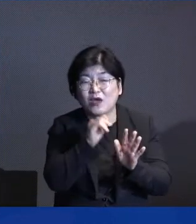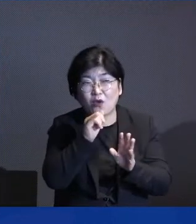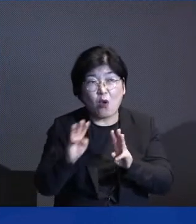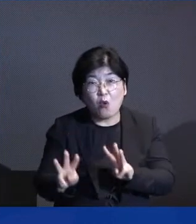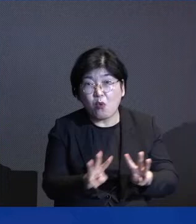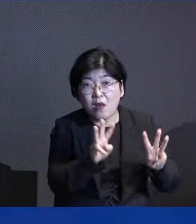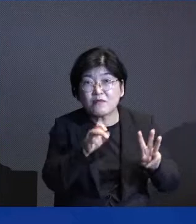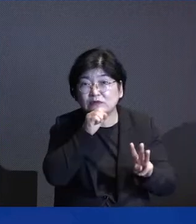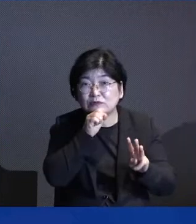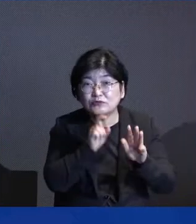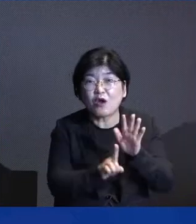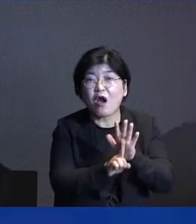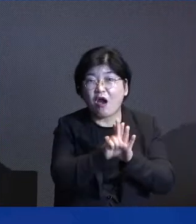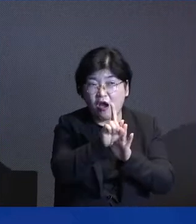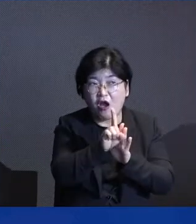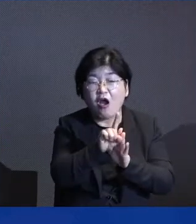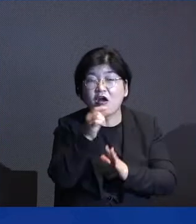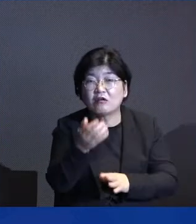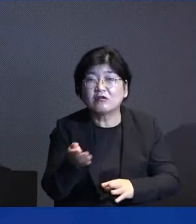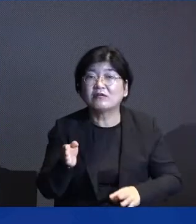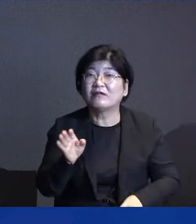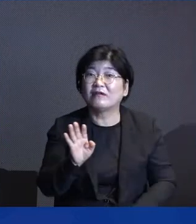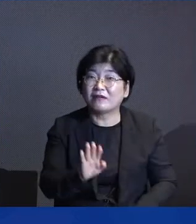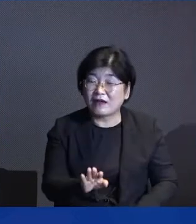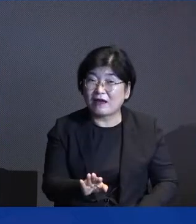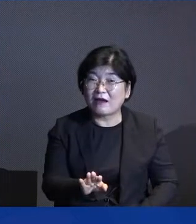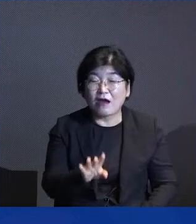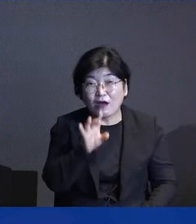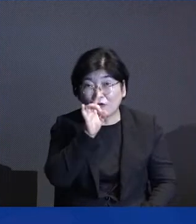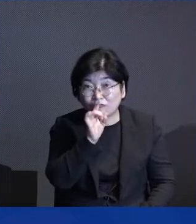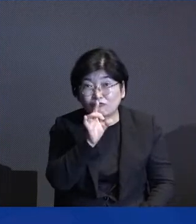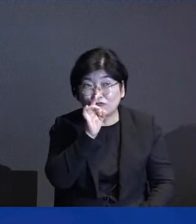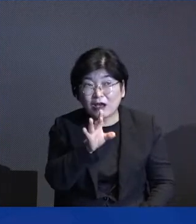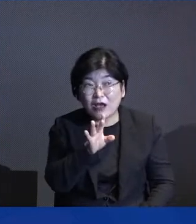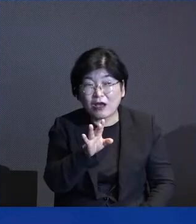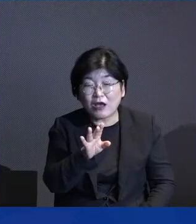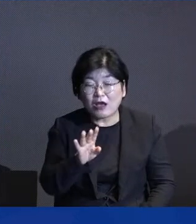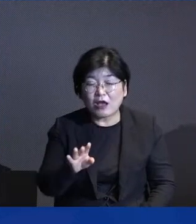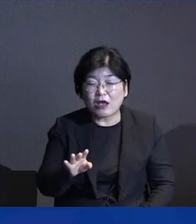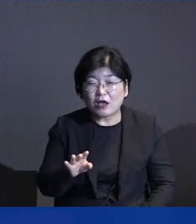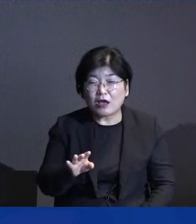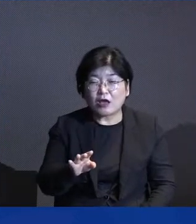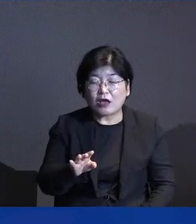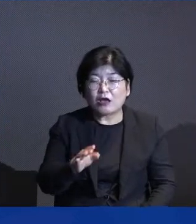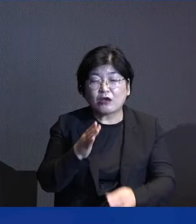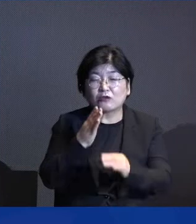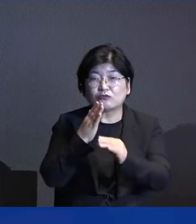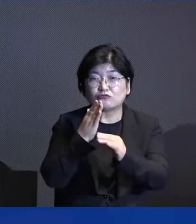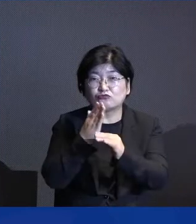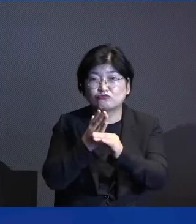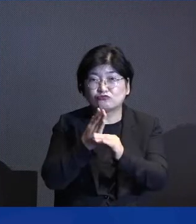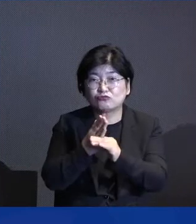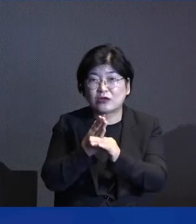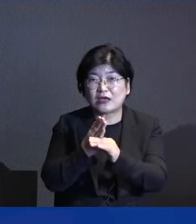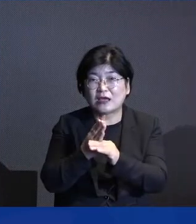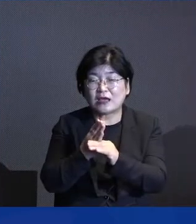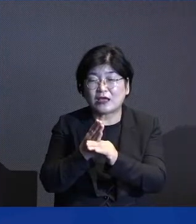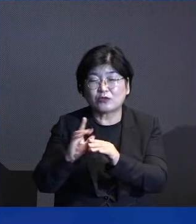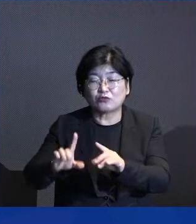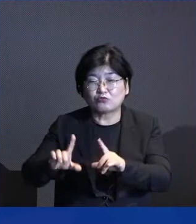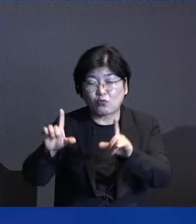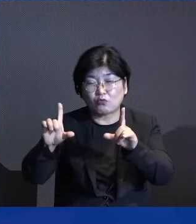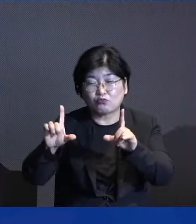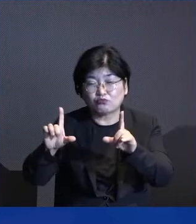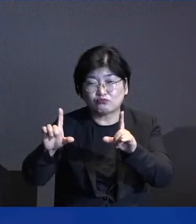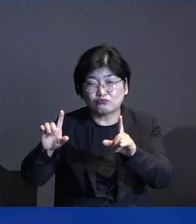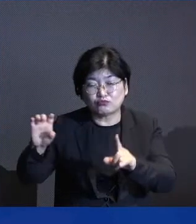contrast, older adults from Central and Eastern part of European countries were more likely to score low for well-being and